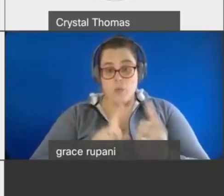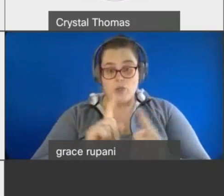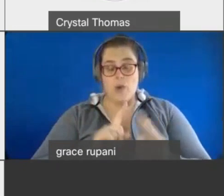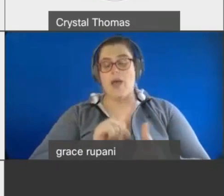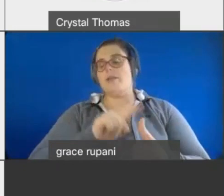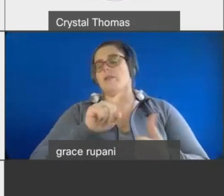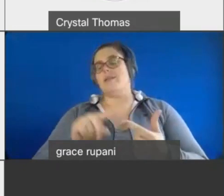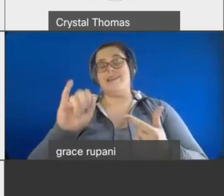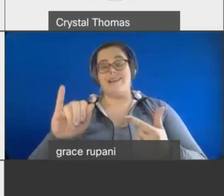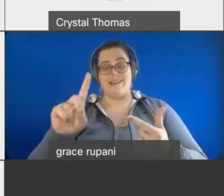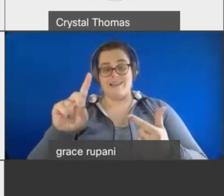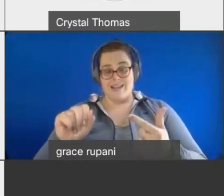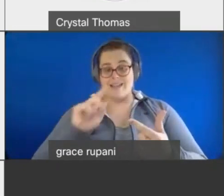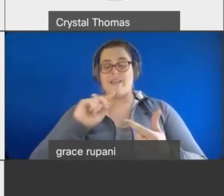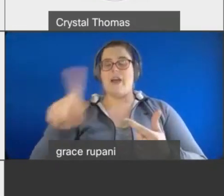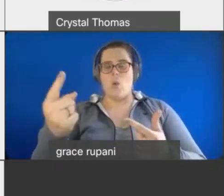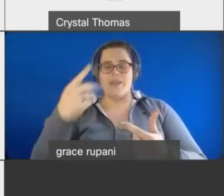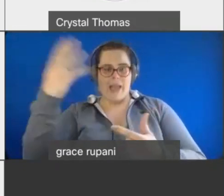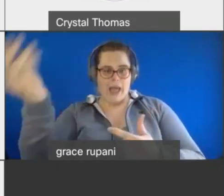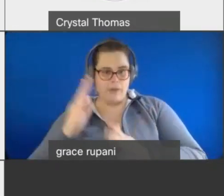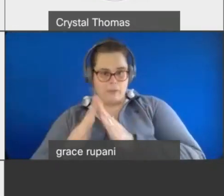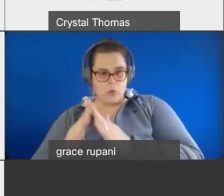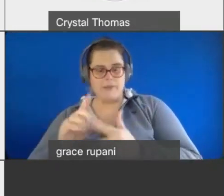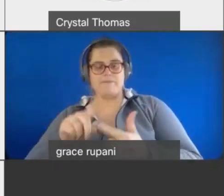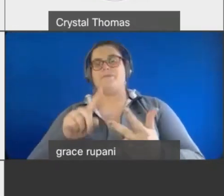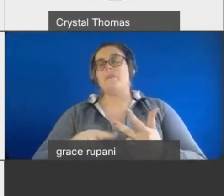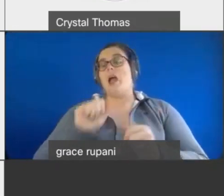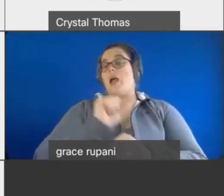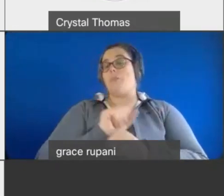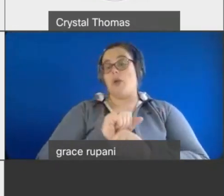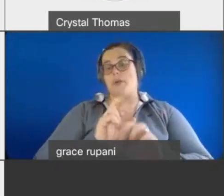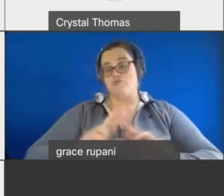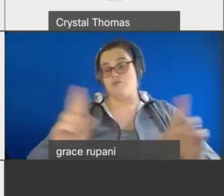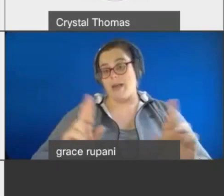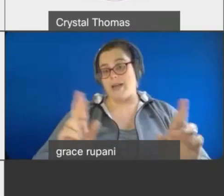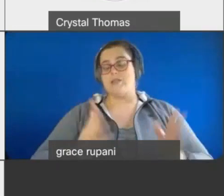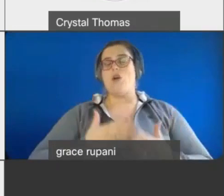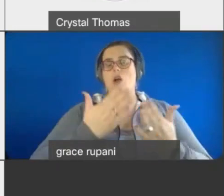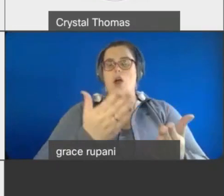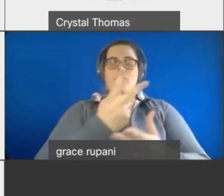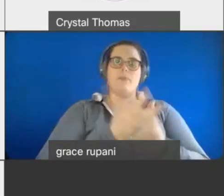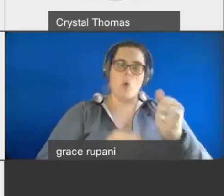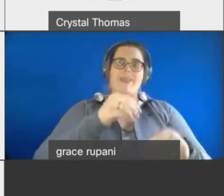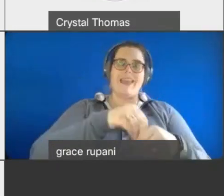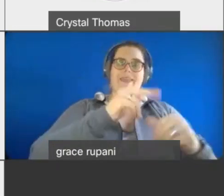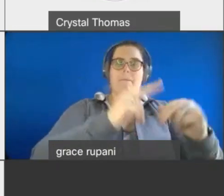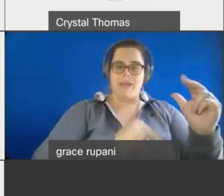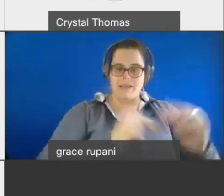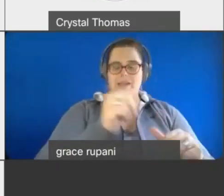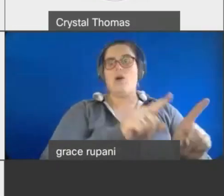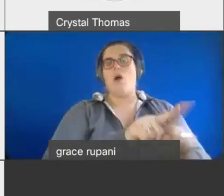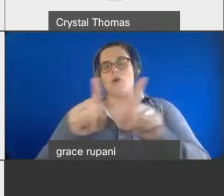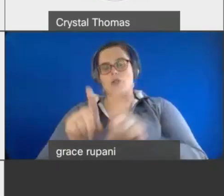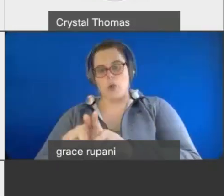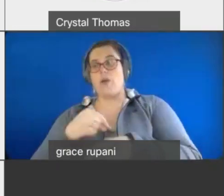be solely community-based, employment readiness, which will be offered both in the brick and mortar as well as